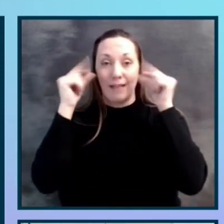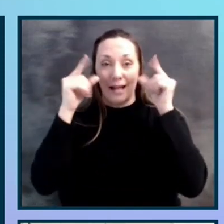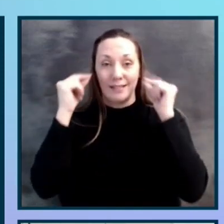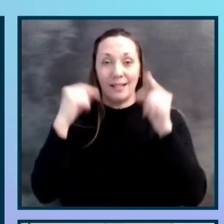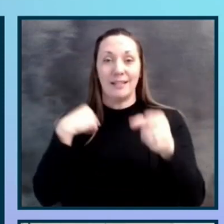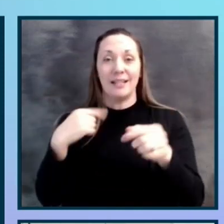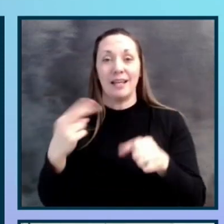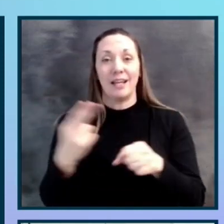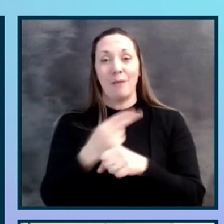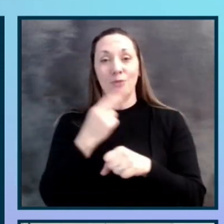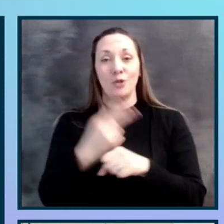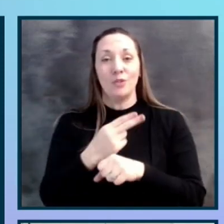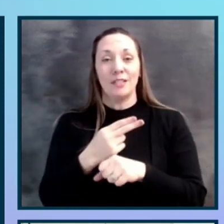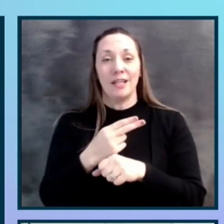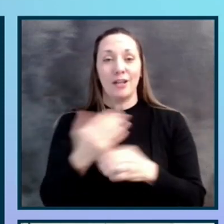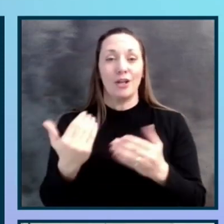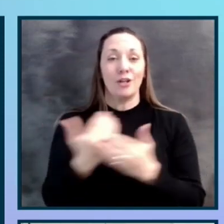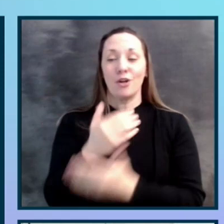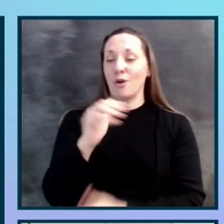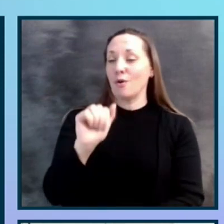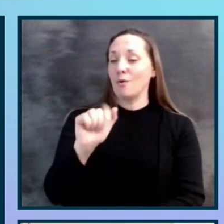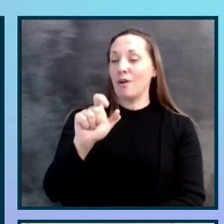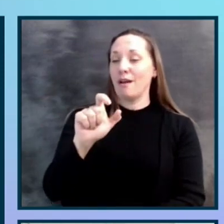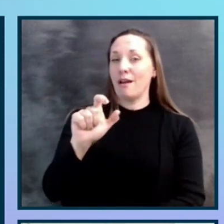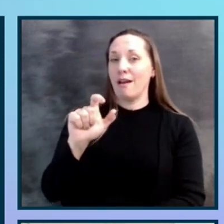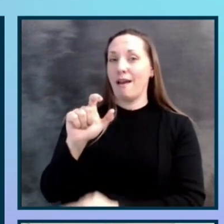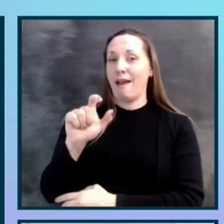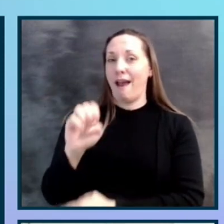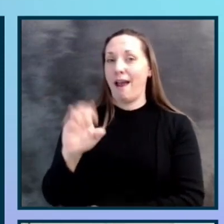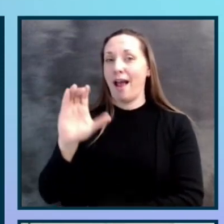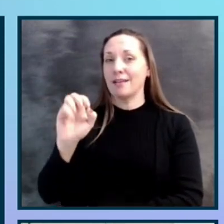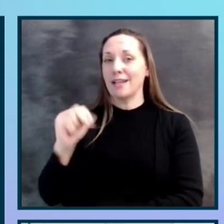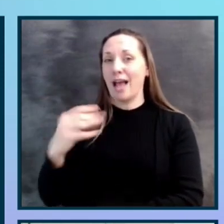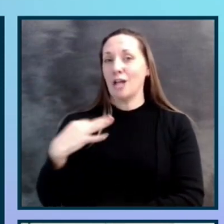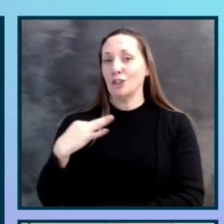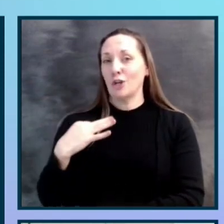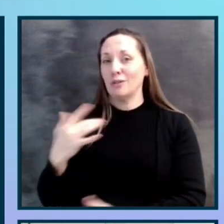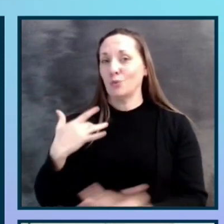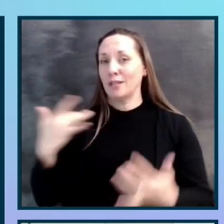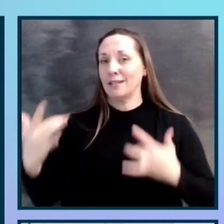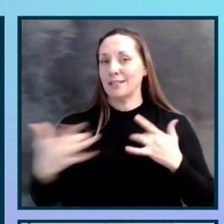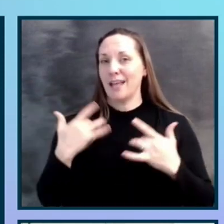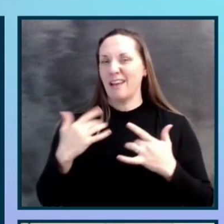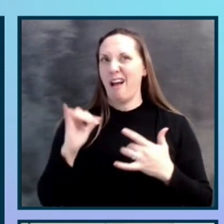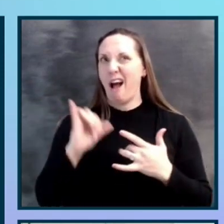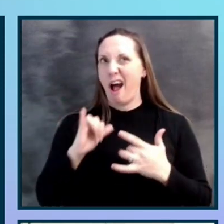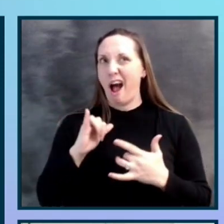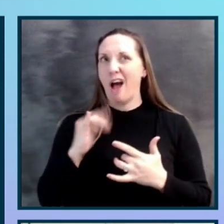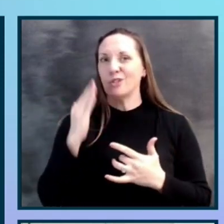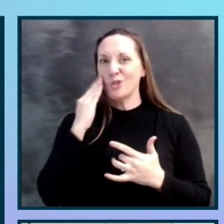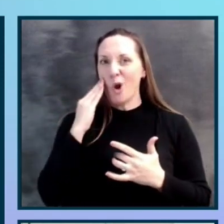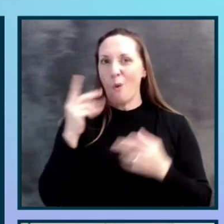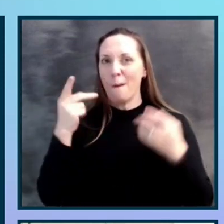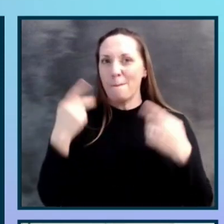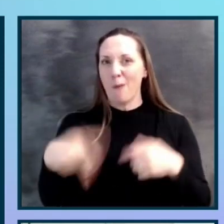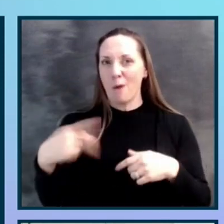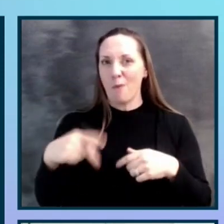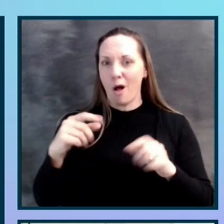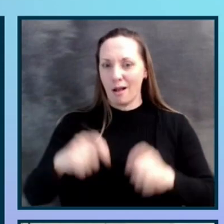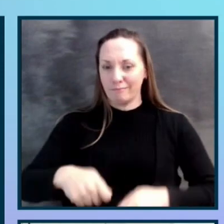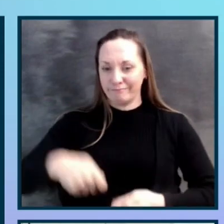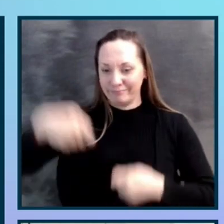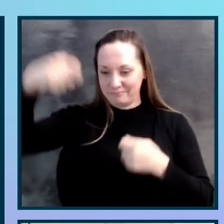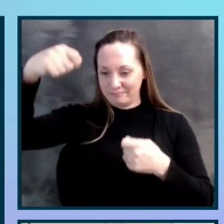new AxCon shirt, which I was given, and I was super psyched to figure out it was purple when I got it and opened it up. The